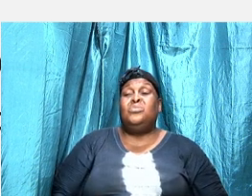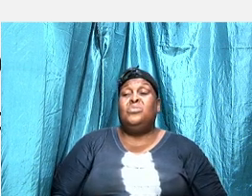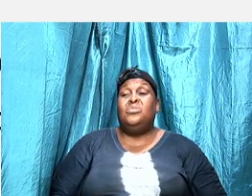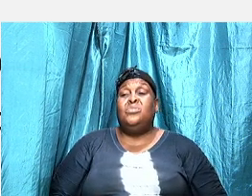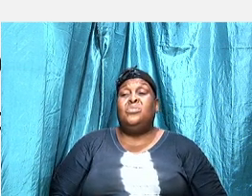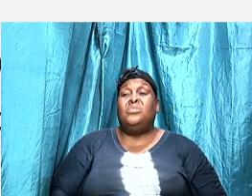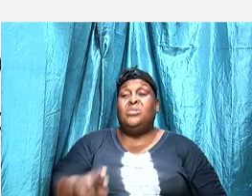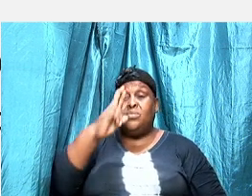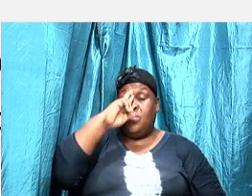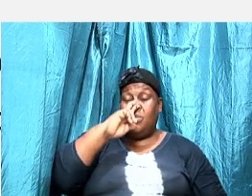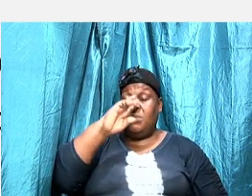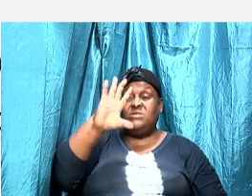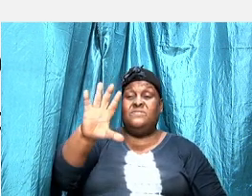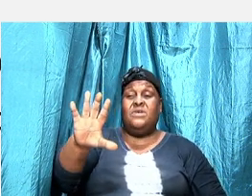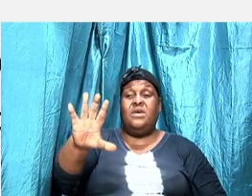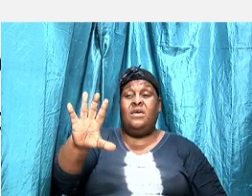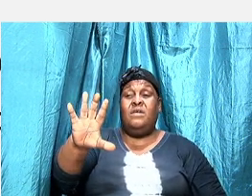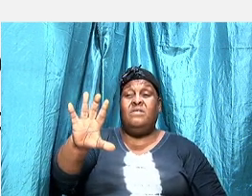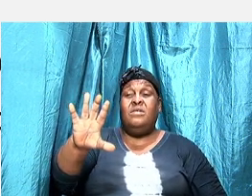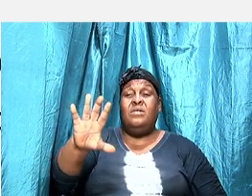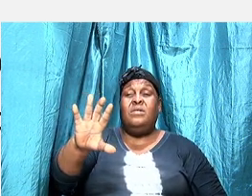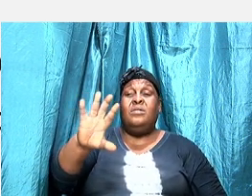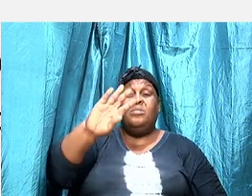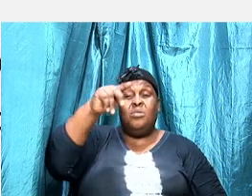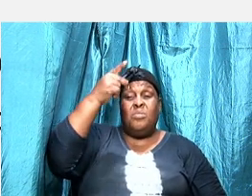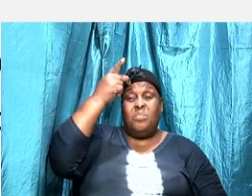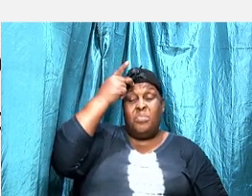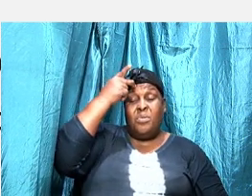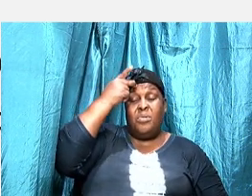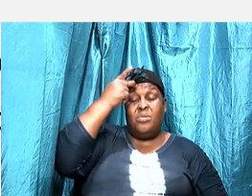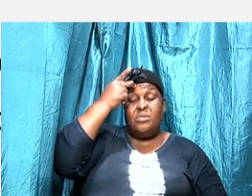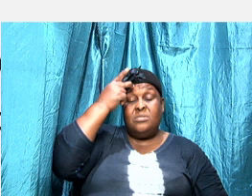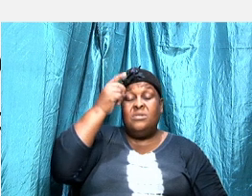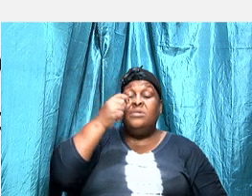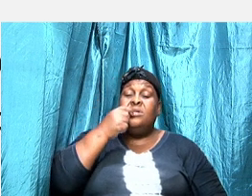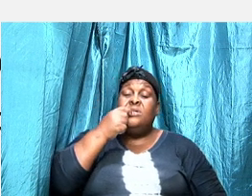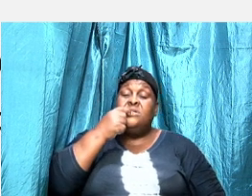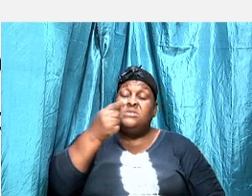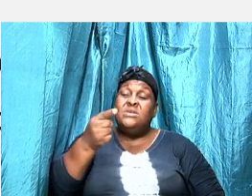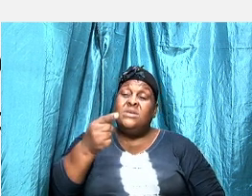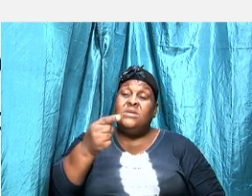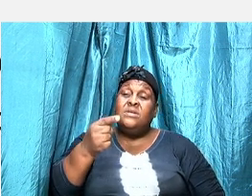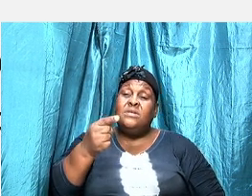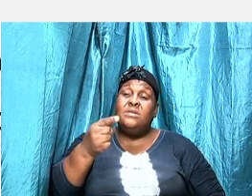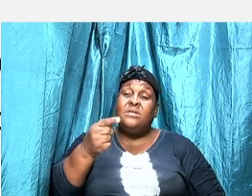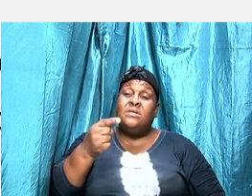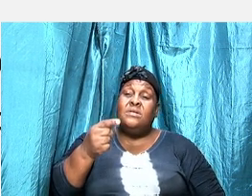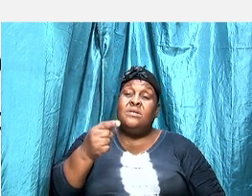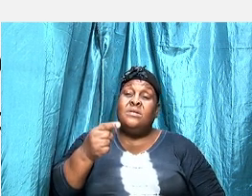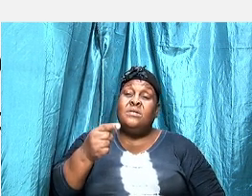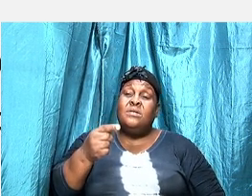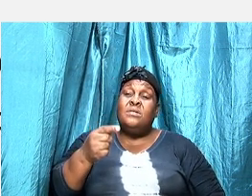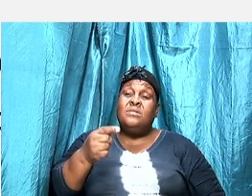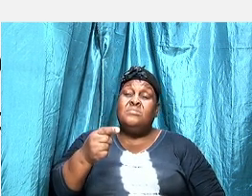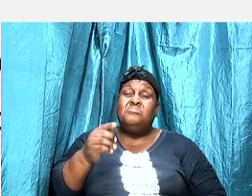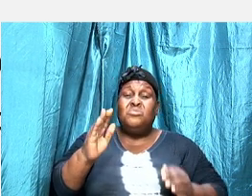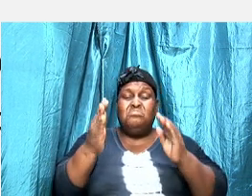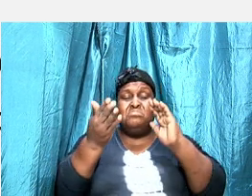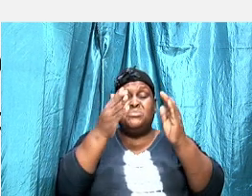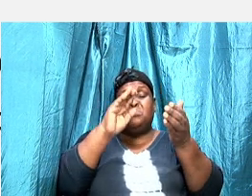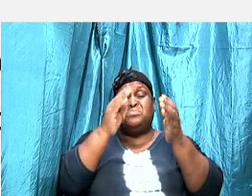So Paul, in Romans 5, Paul went on now to say that, to do a comparison